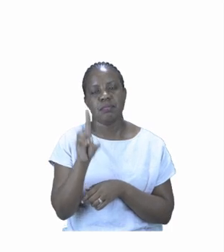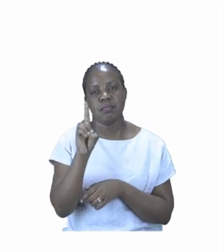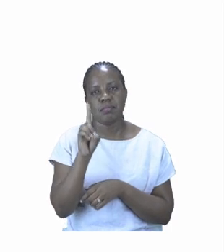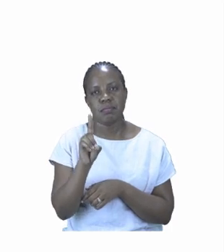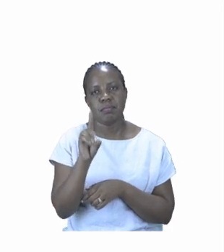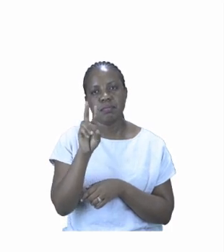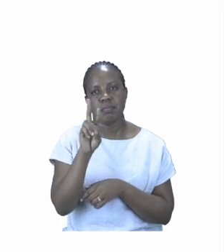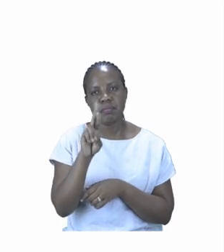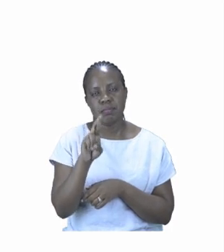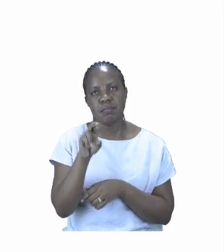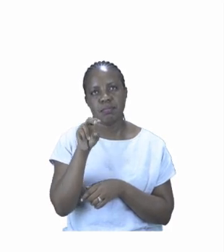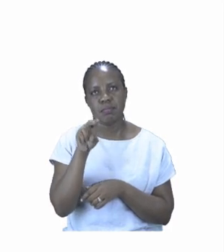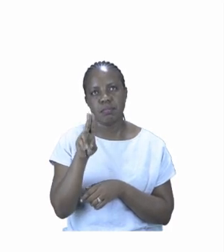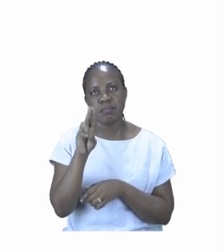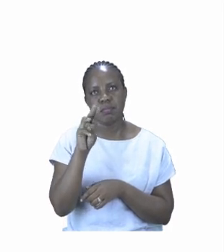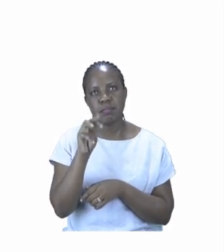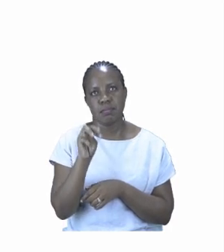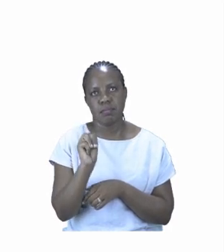drum,